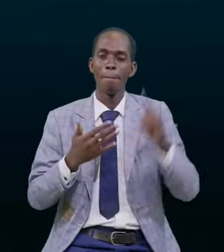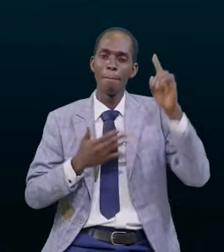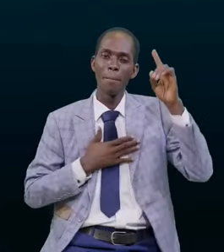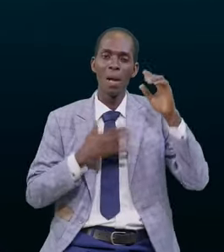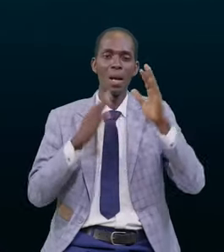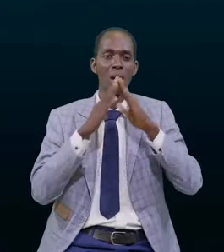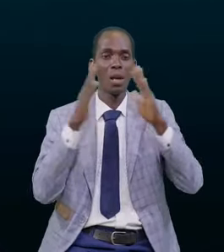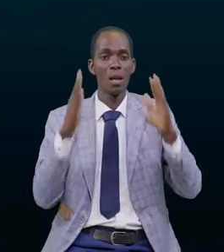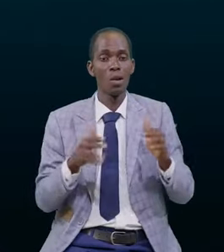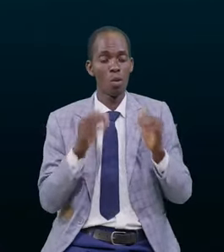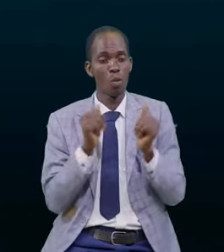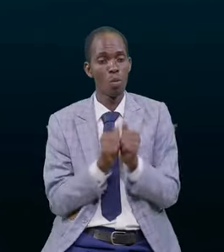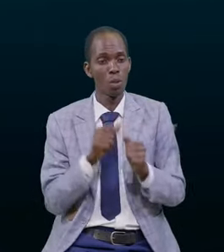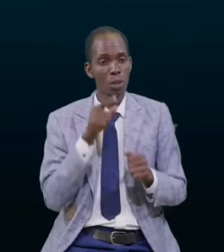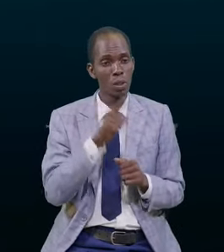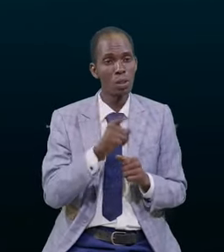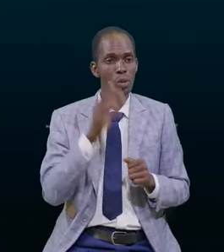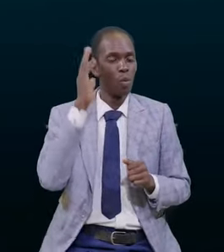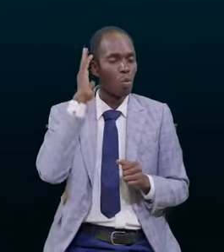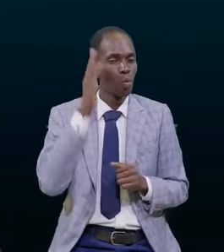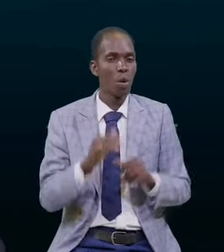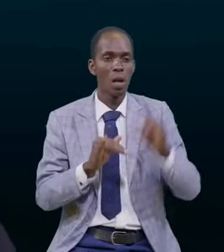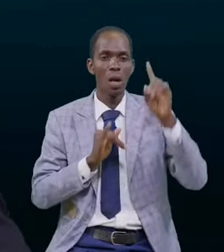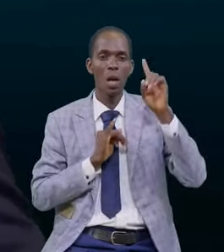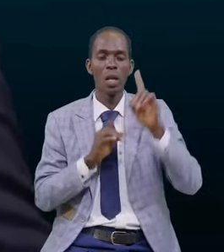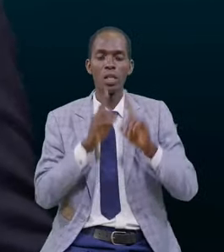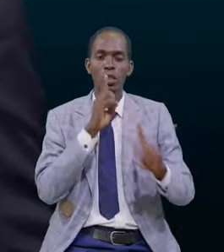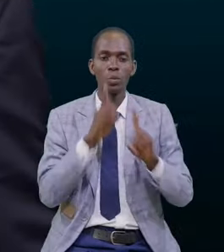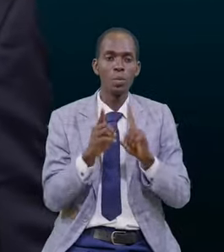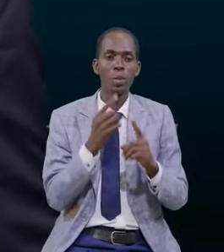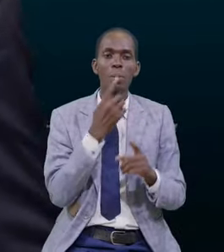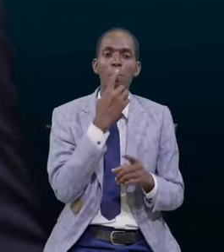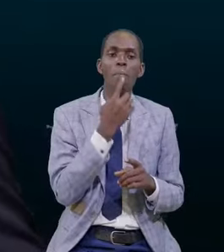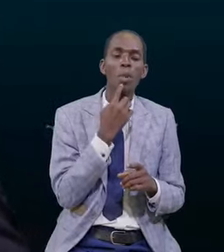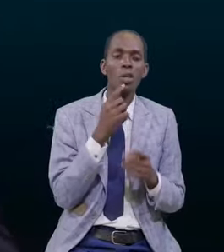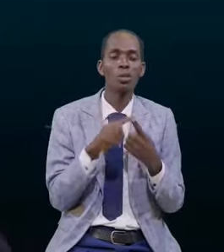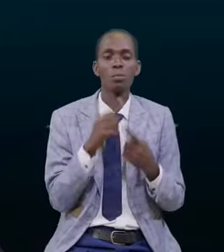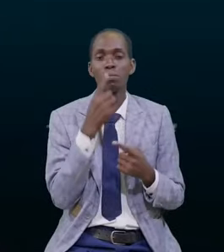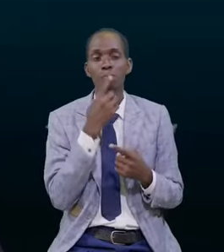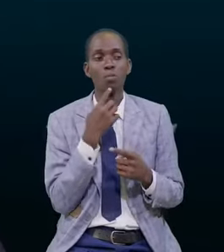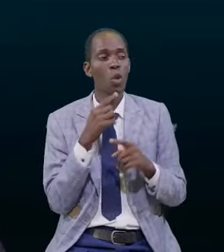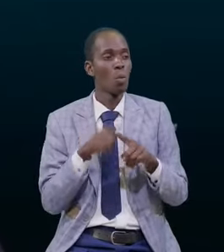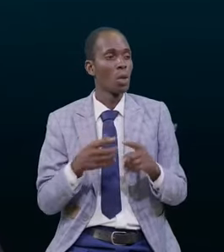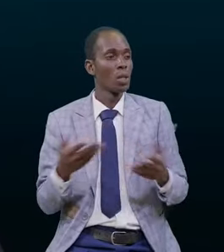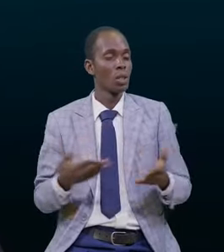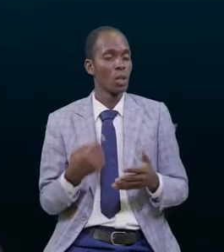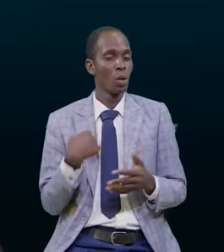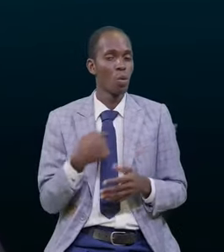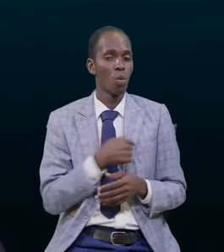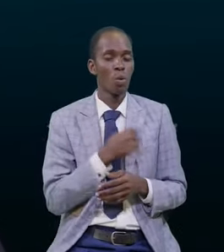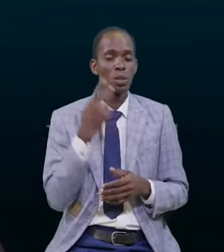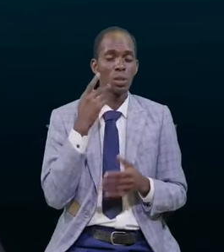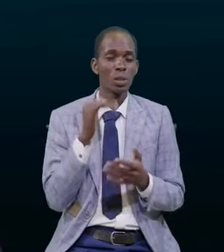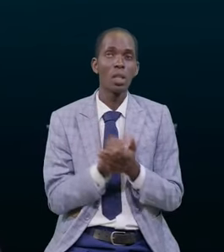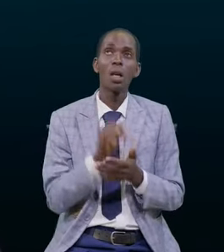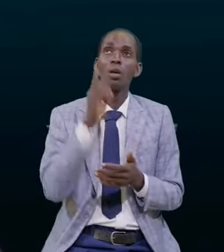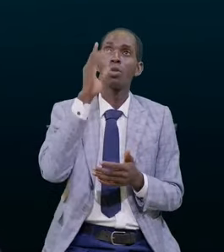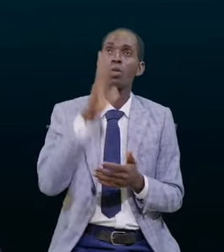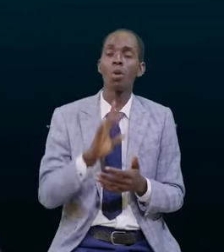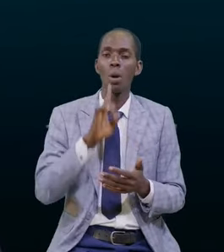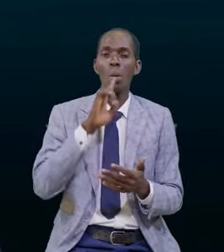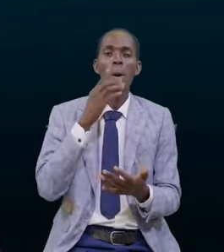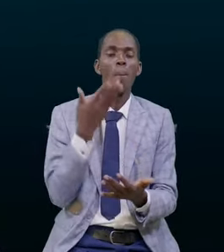I speak mouth to mouth but the point is that God attested to the faithfulness of Moses and what a challenge to